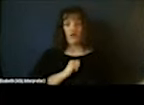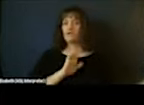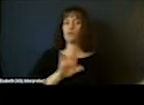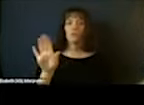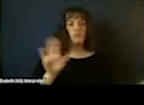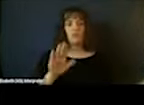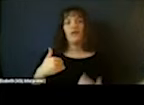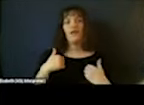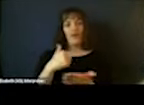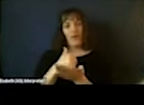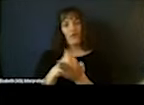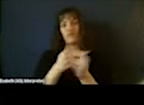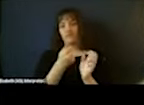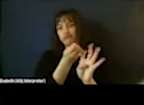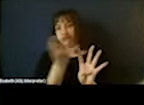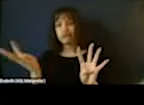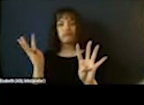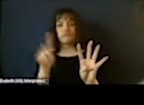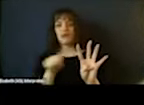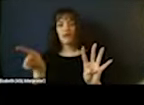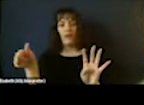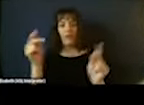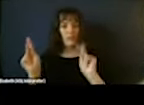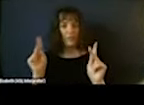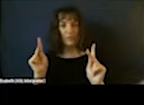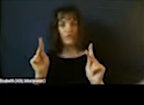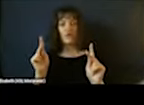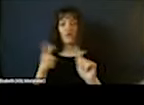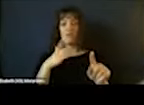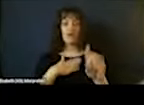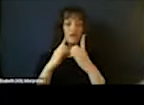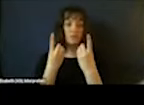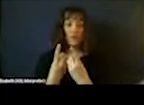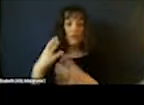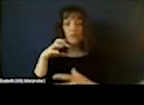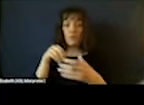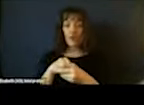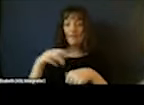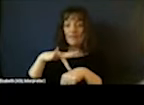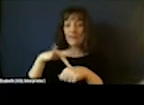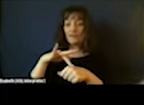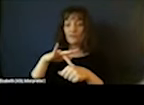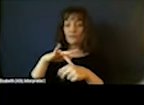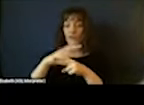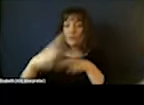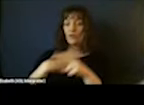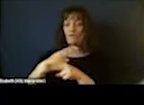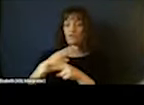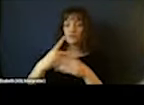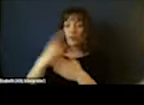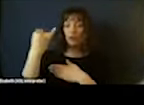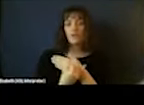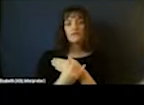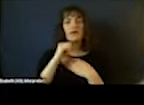So other people that I've worked with in the department who are still part of the Tactile Universe project. It's not a particularly large group, but